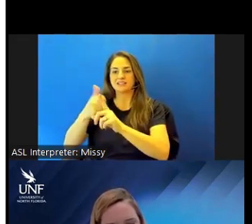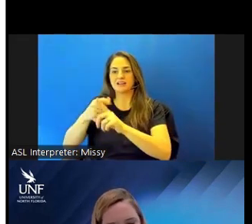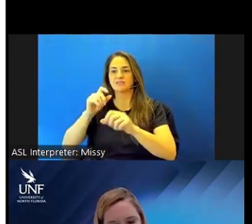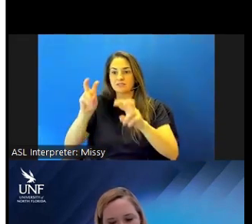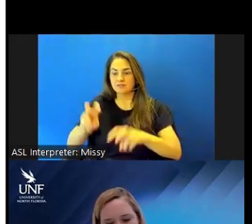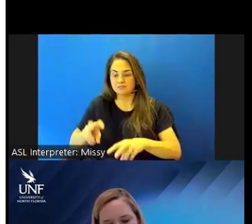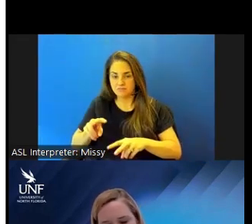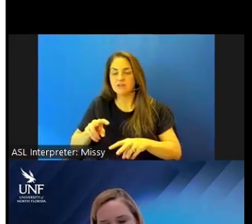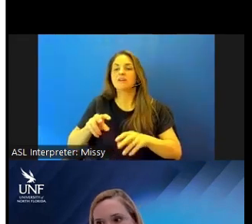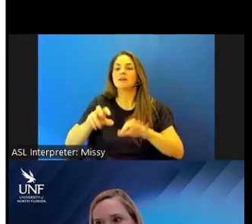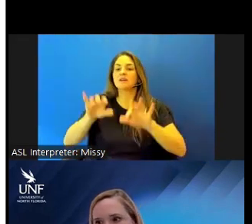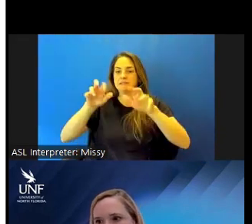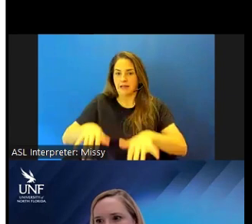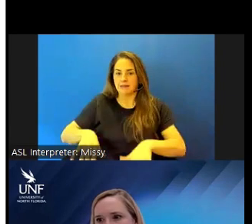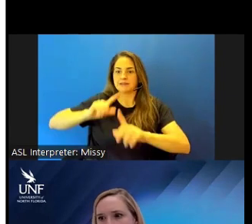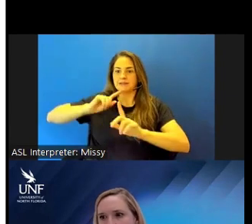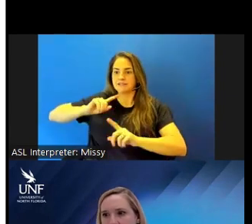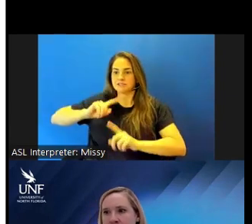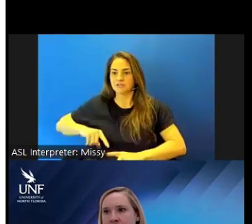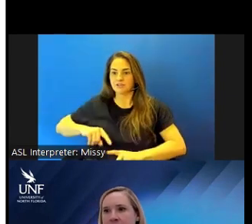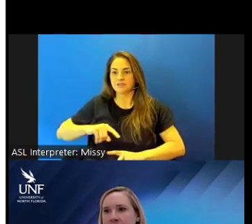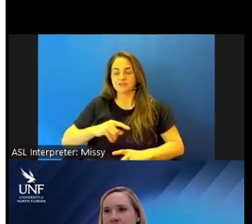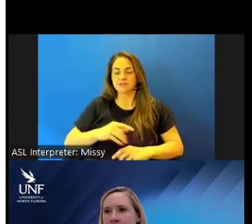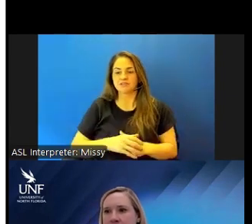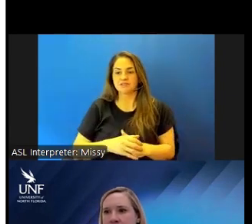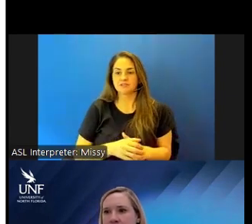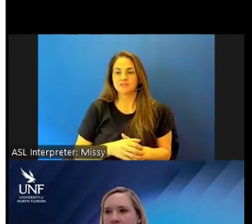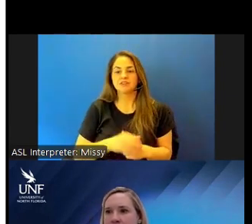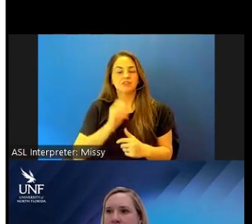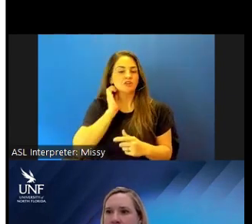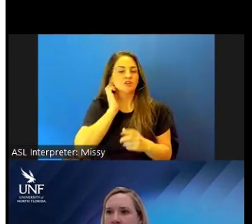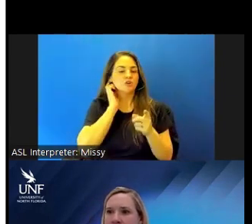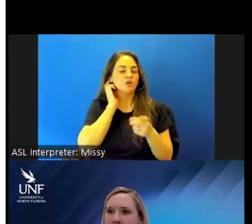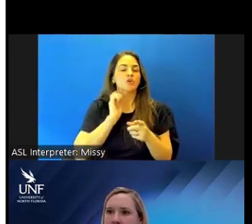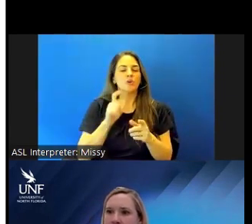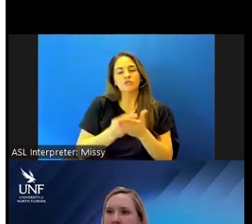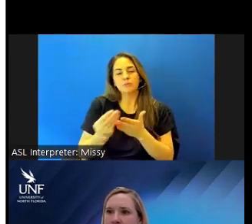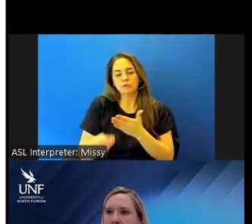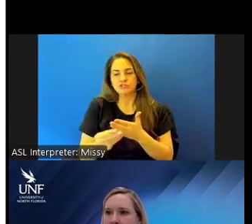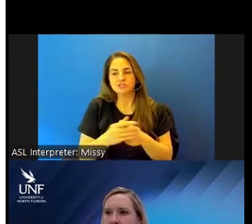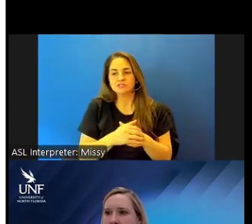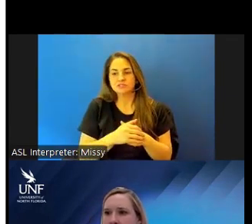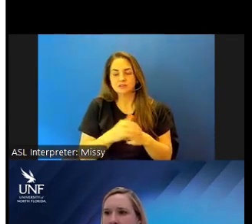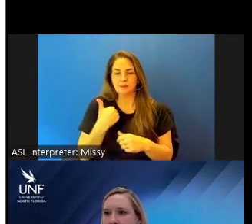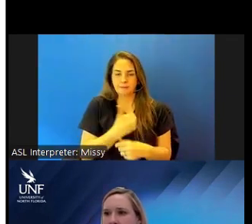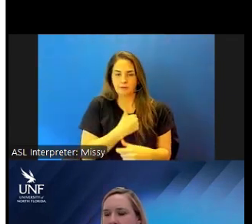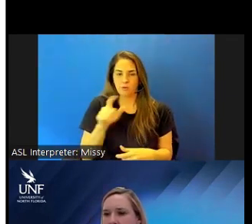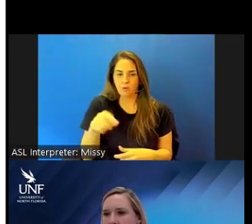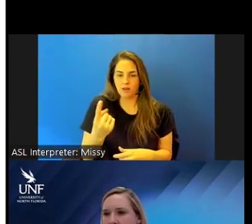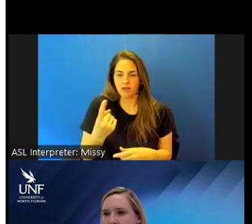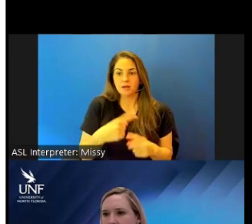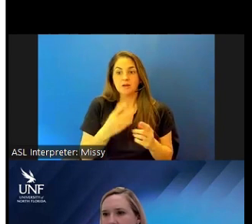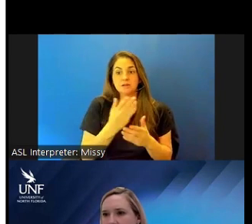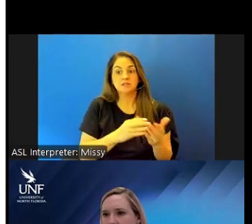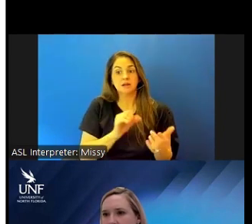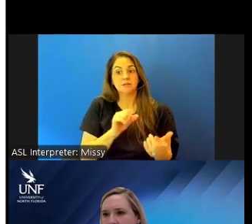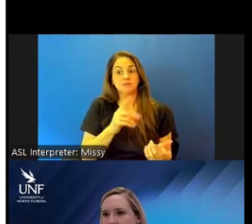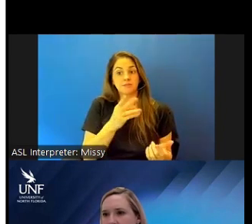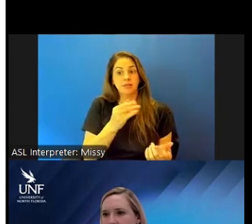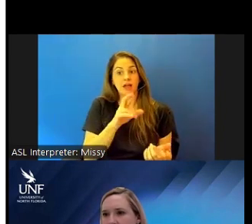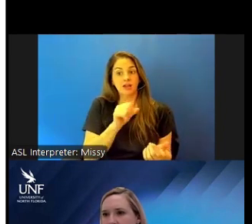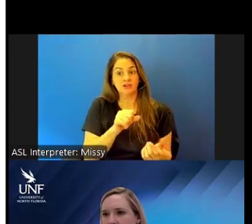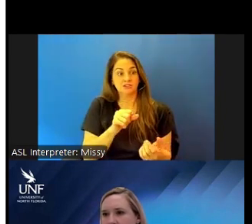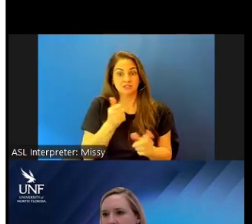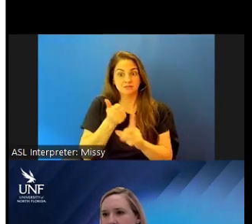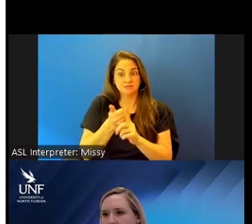that the vendor has completed is behind our membership login, but there are some suppliers who have started to publish it just to their website as